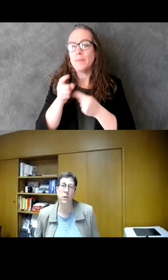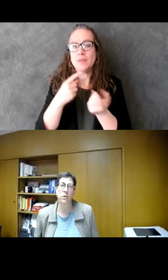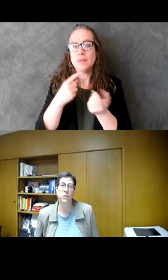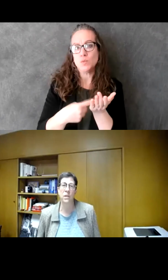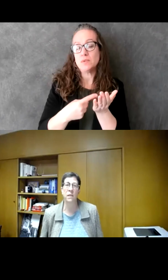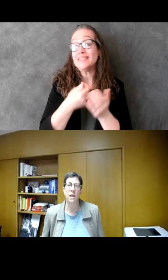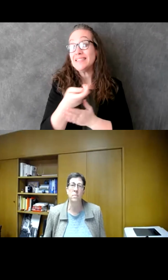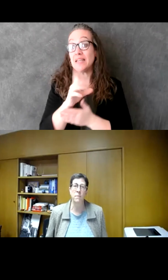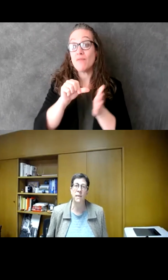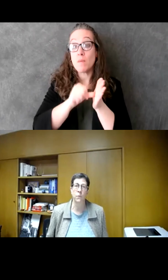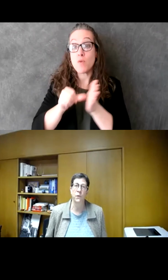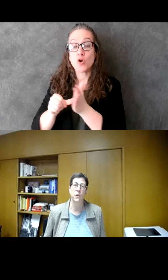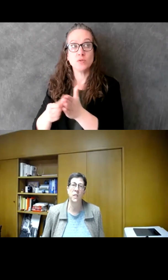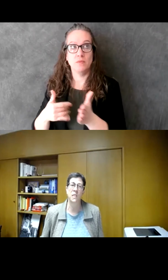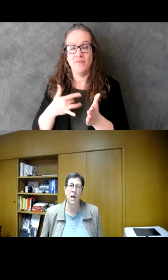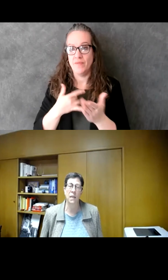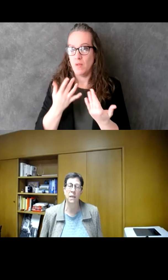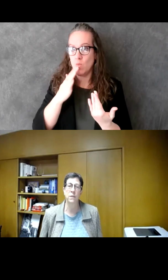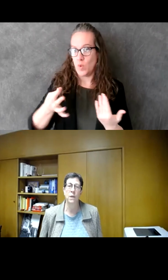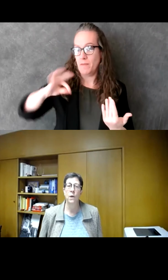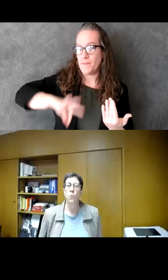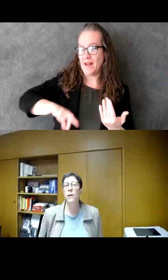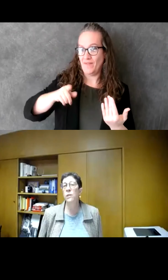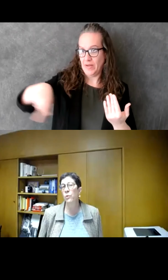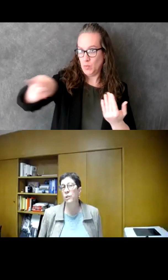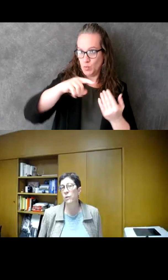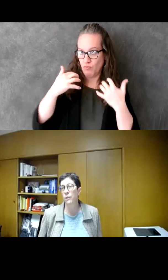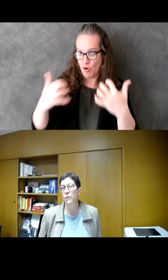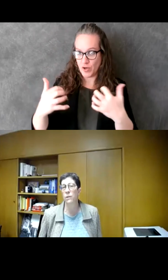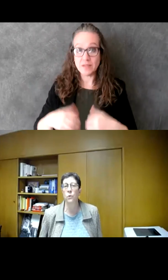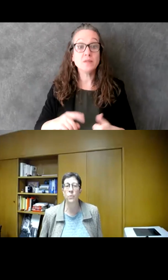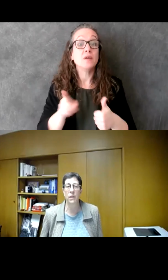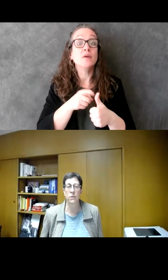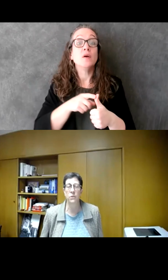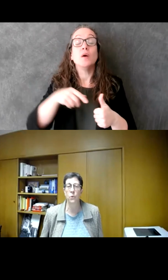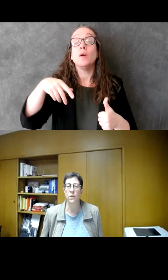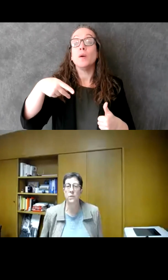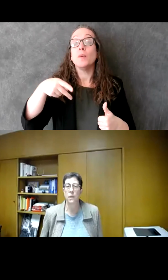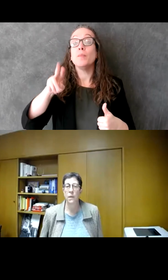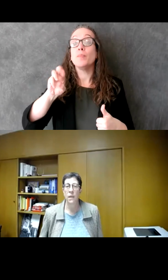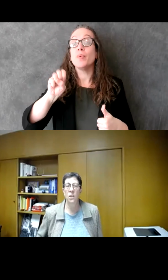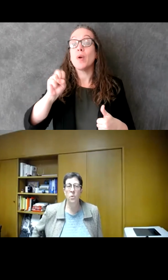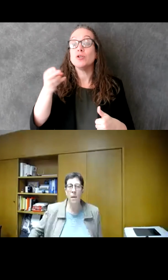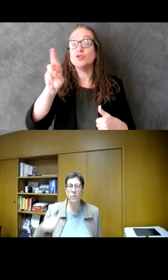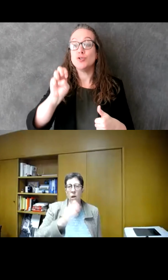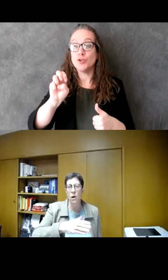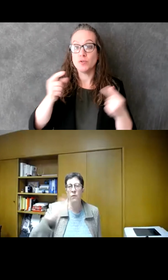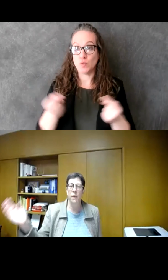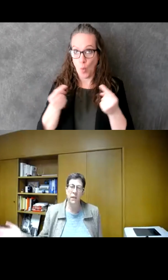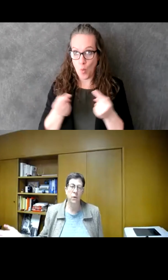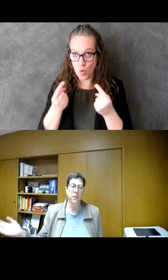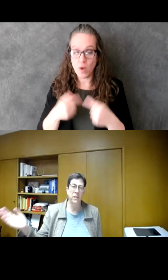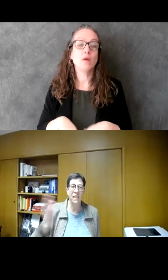particular markers that I thought might be helpful to this audience. One is pressure ulcers or pressure sores. And you're probably